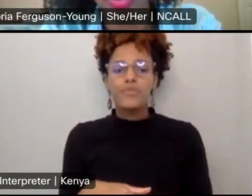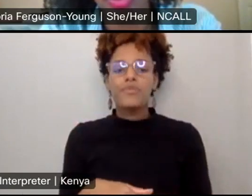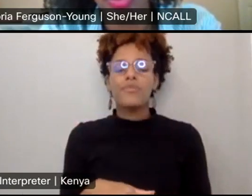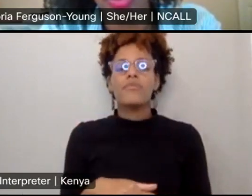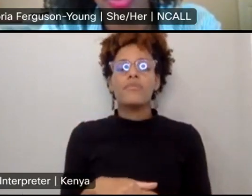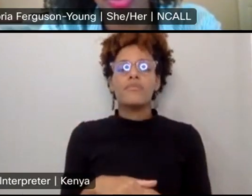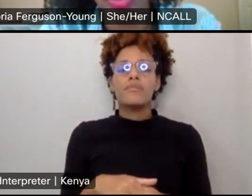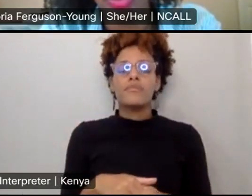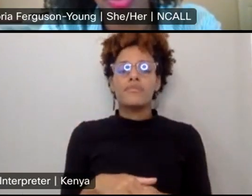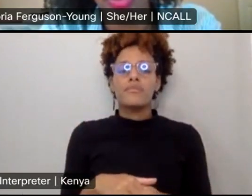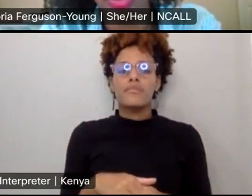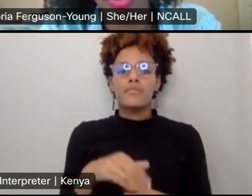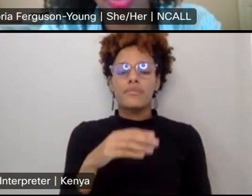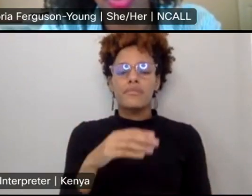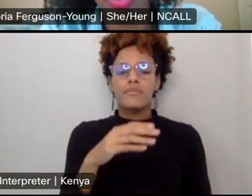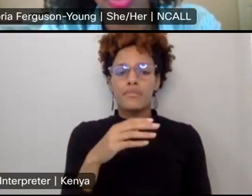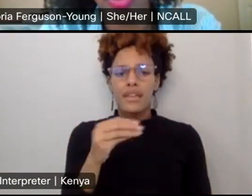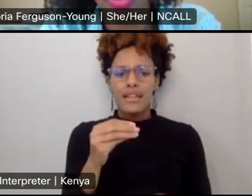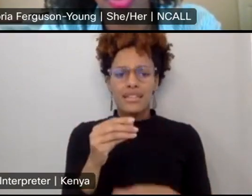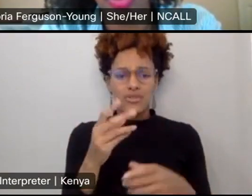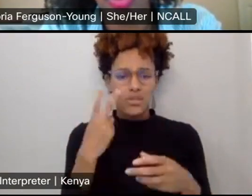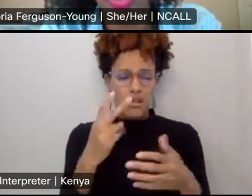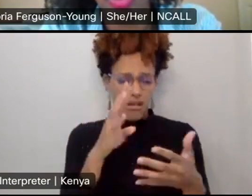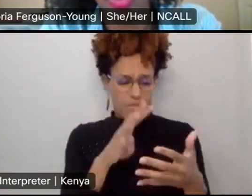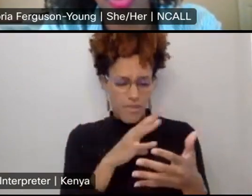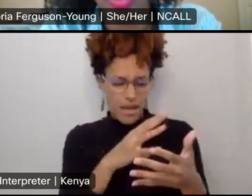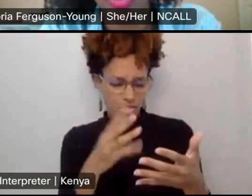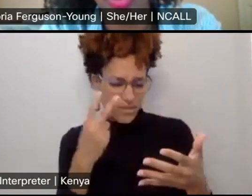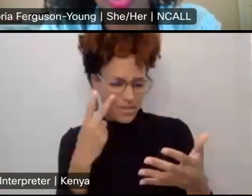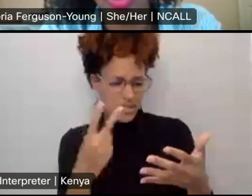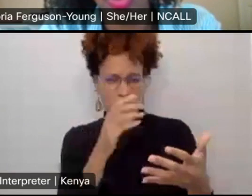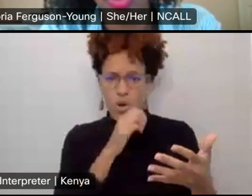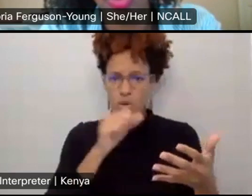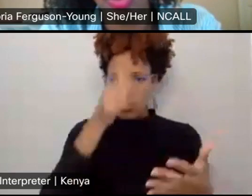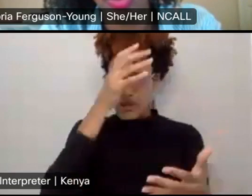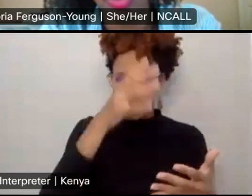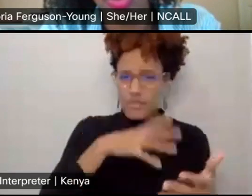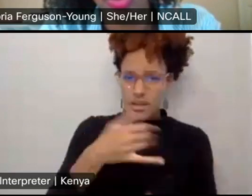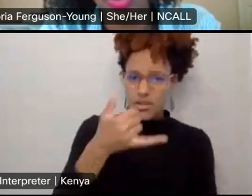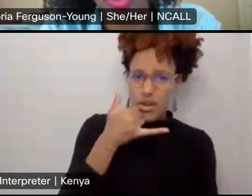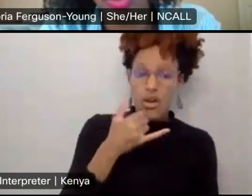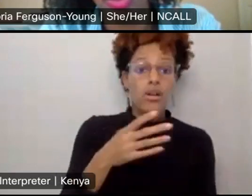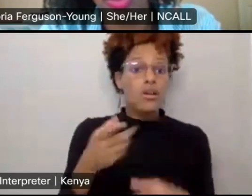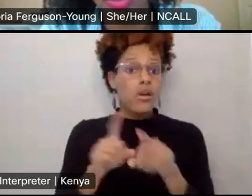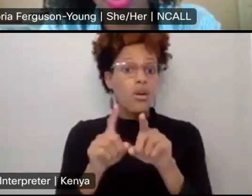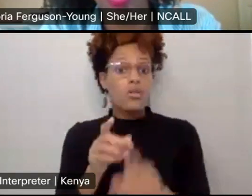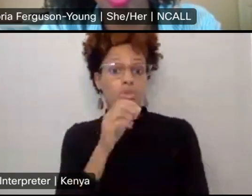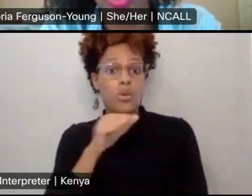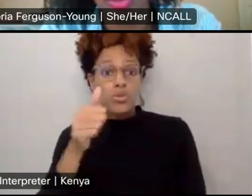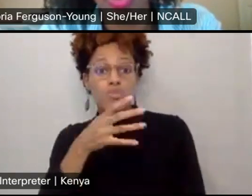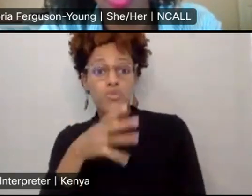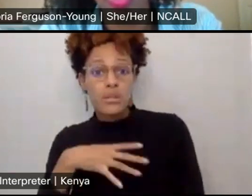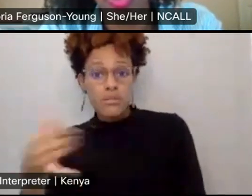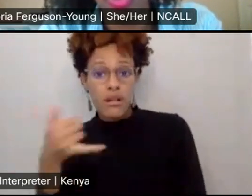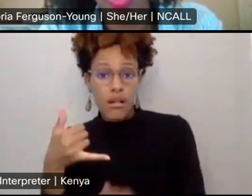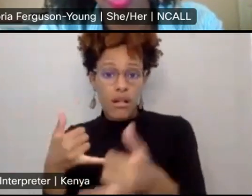it seemed to follow a pattern of once like the elderly men started to call in, elderly women started to call in. Mm.